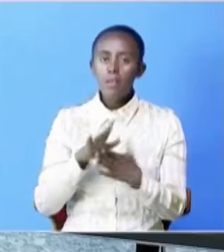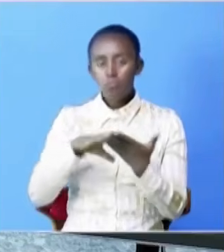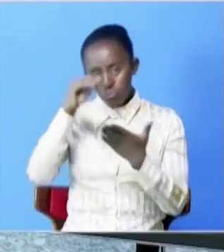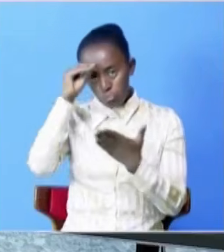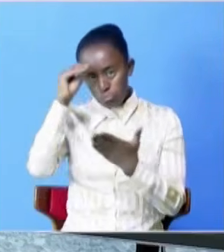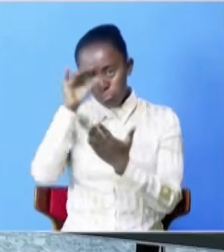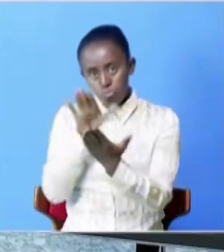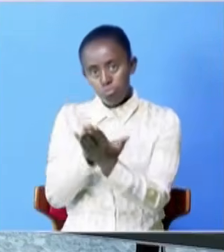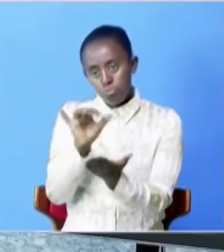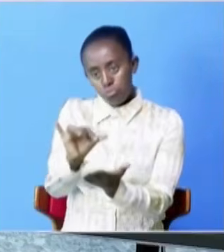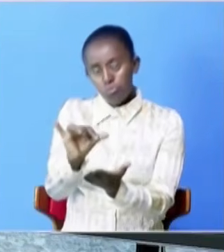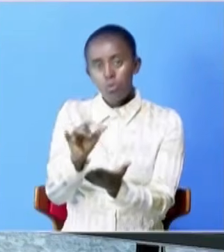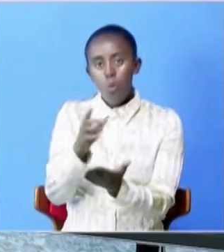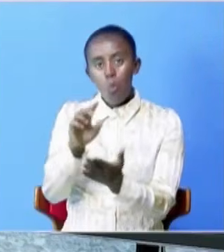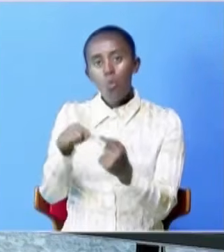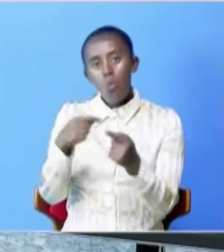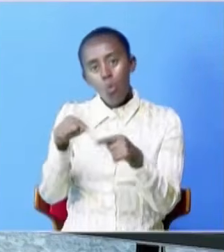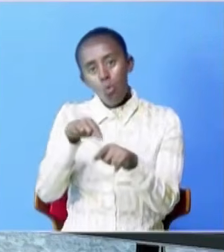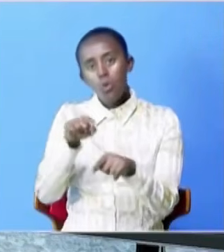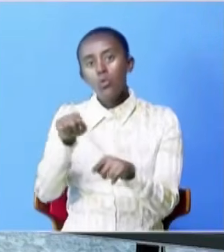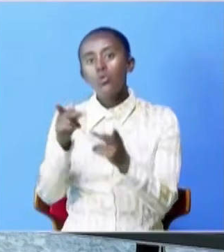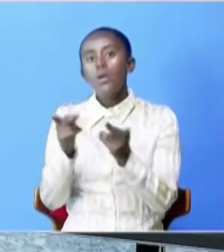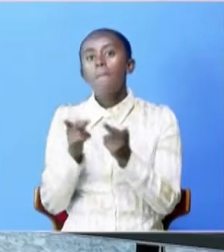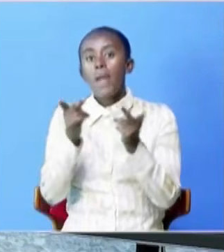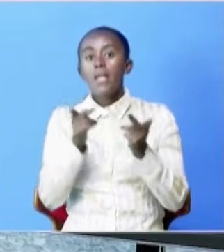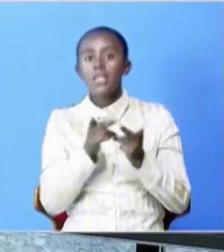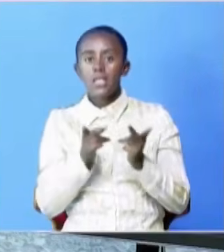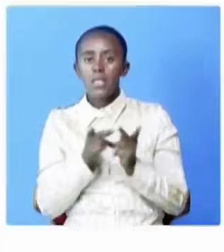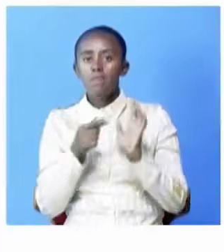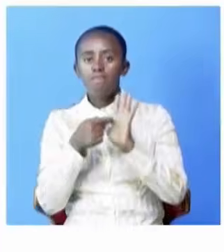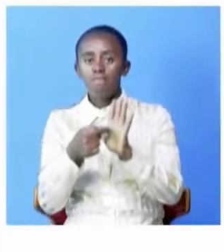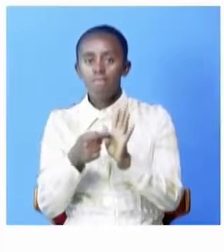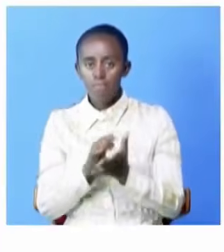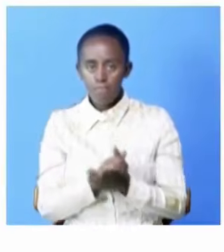are going to school in those places. Okay.